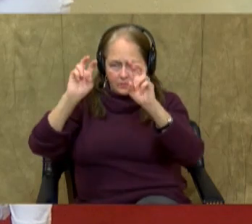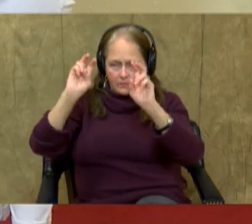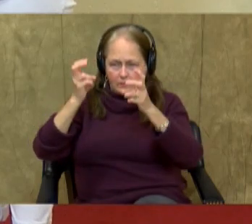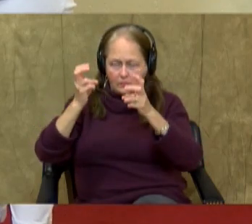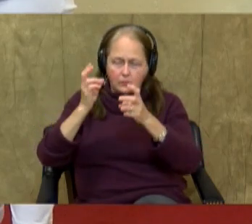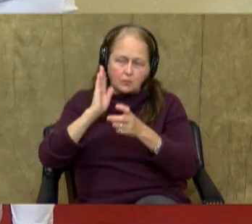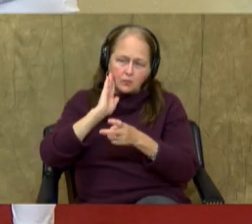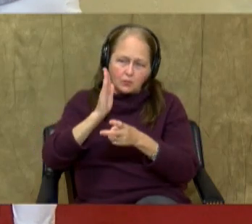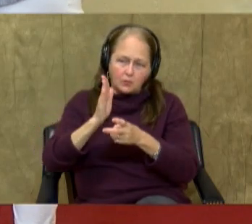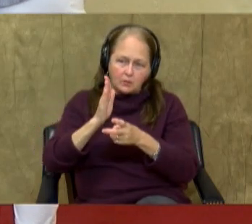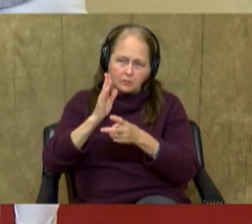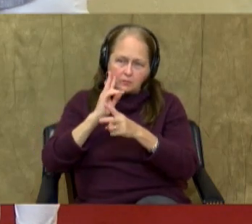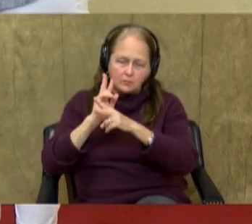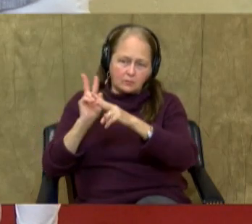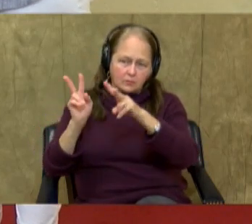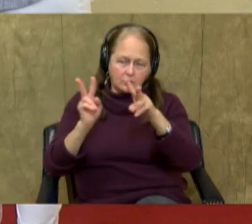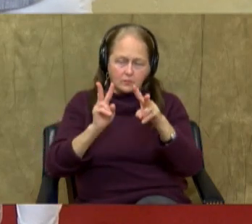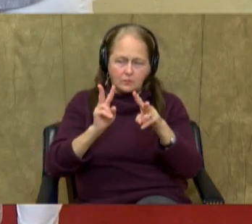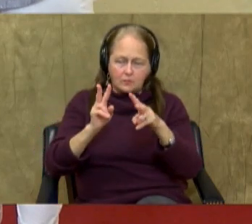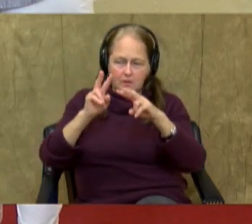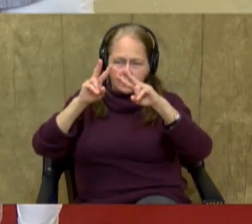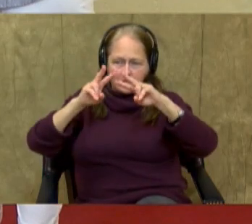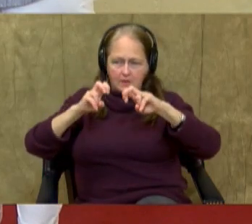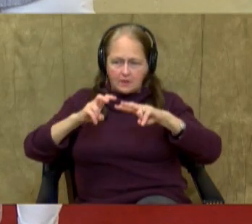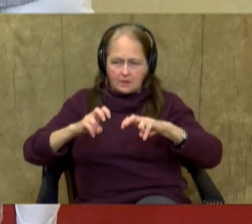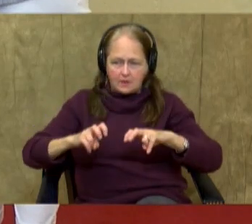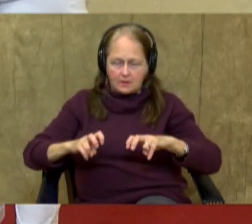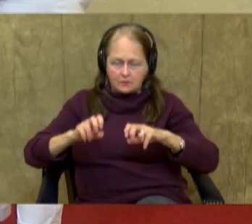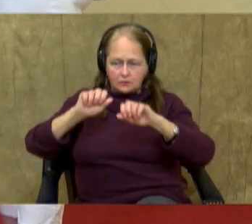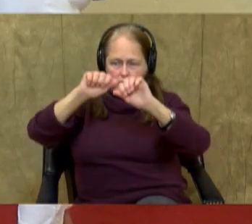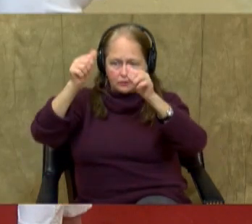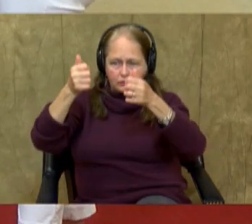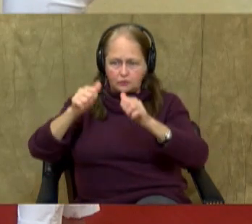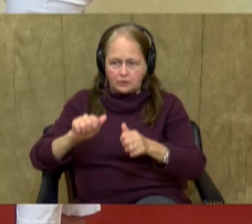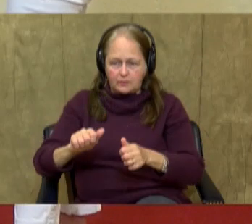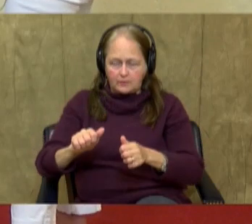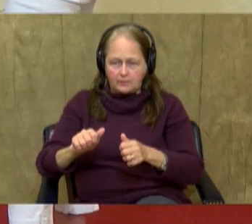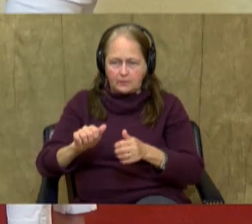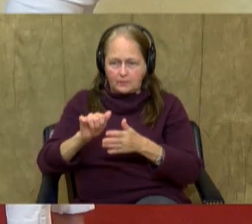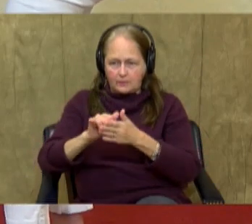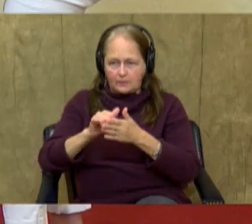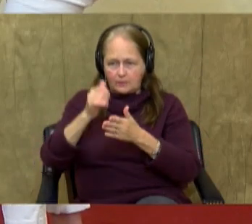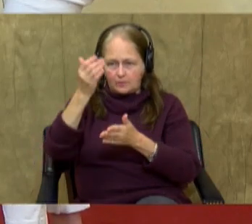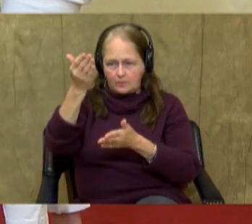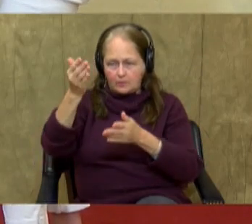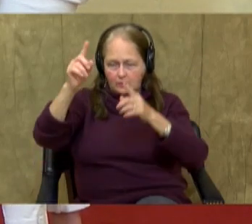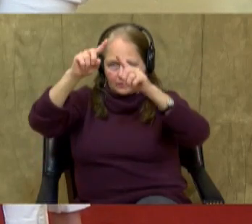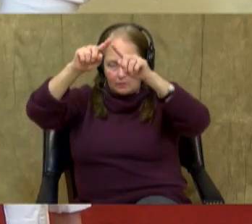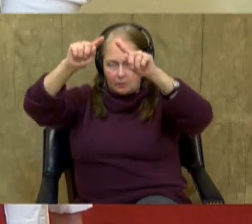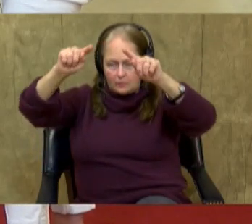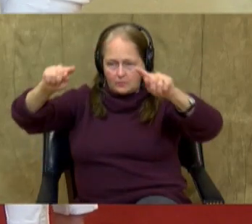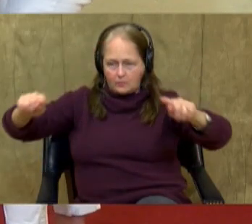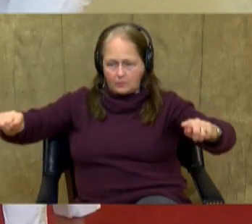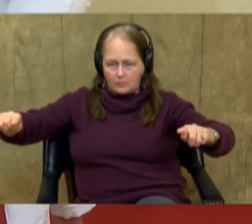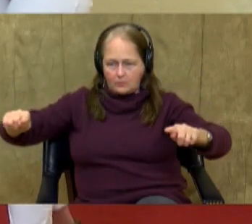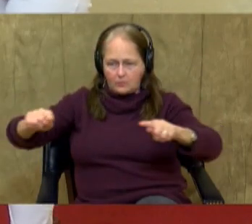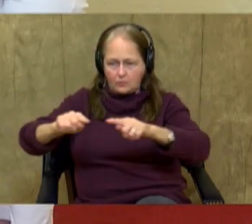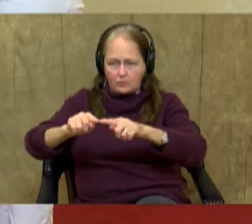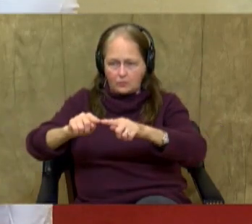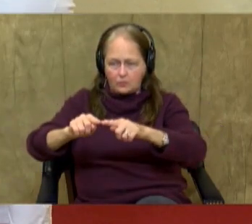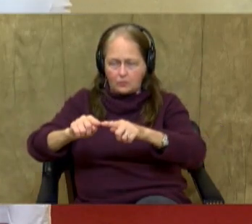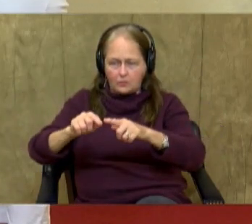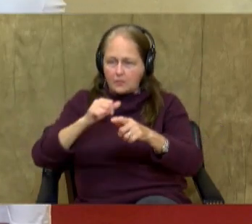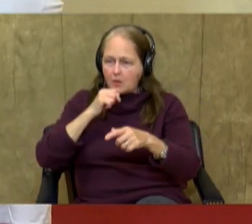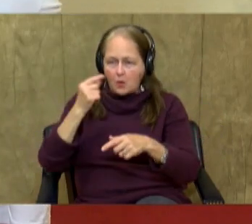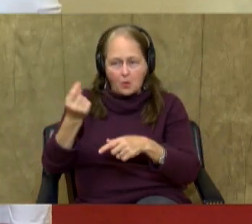and then you're going to observe and analyze the shape. Just like the shape of this one goes like this. It may